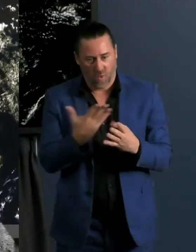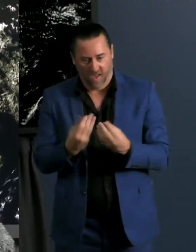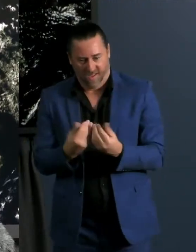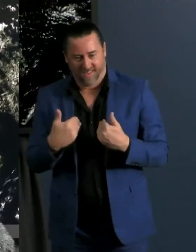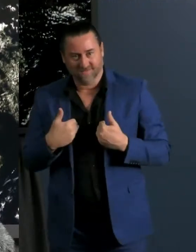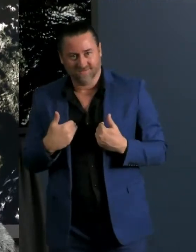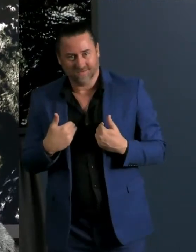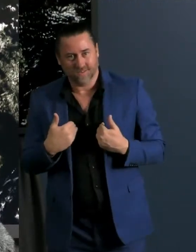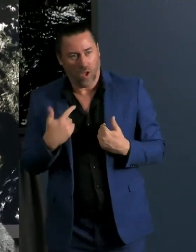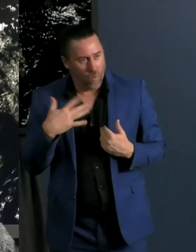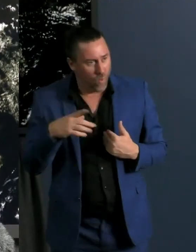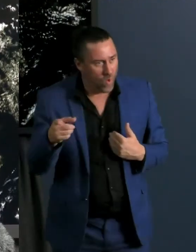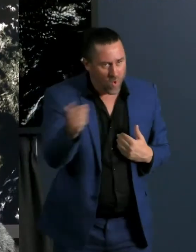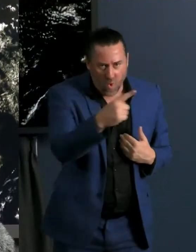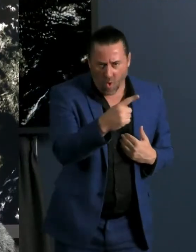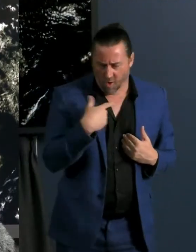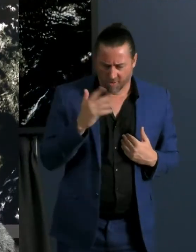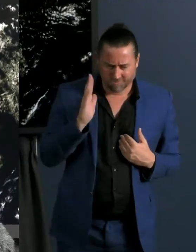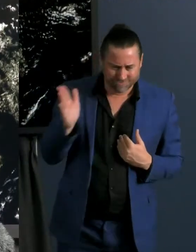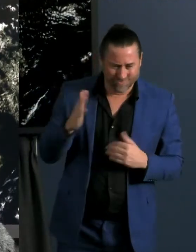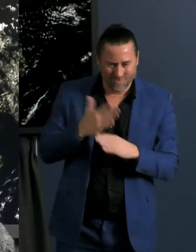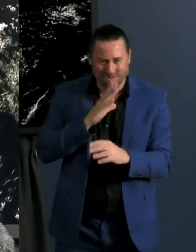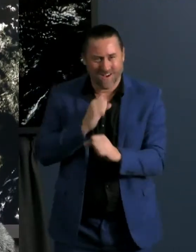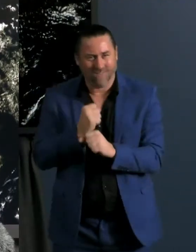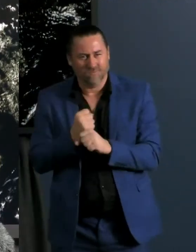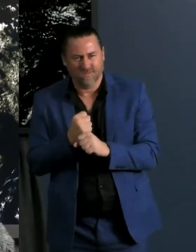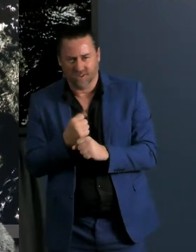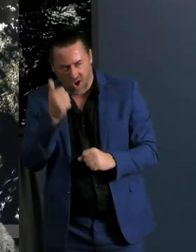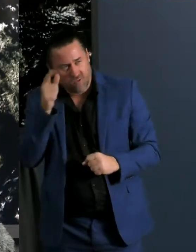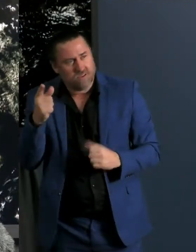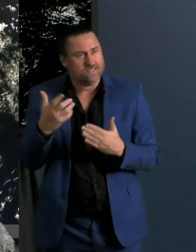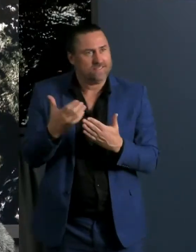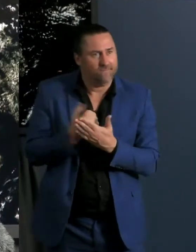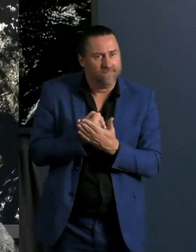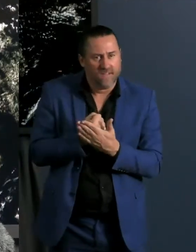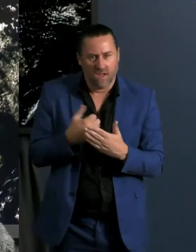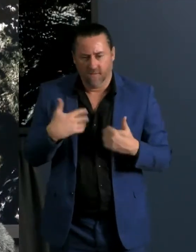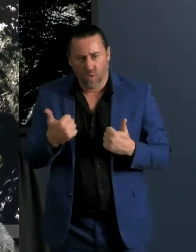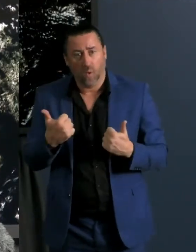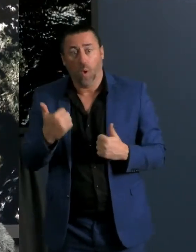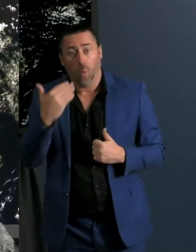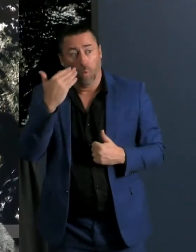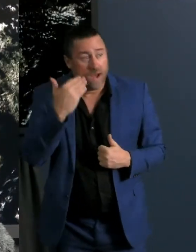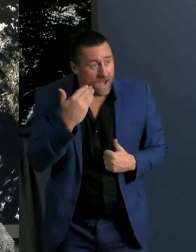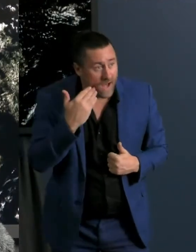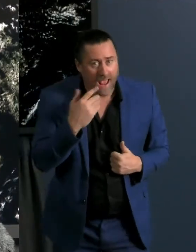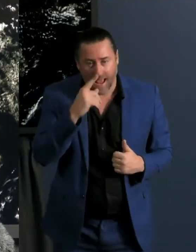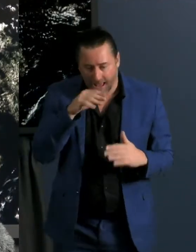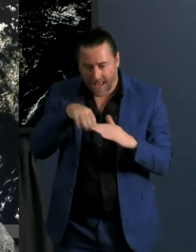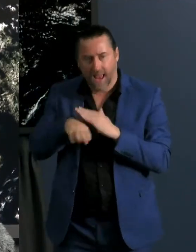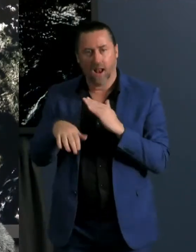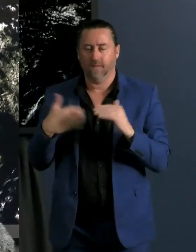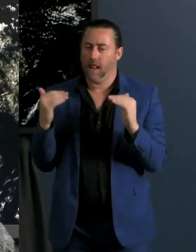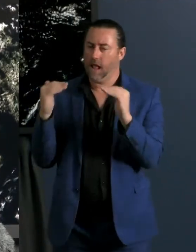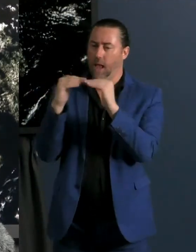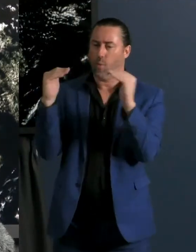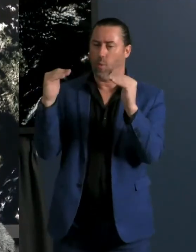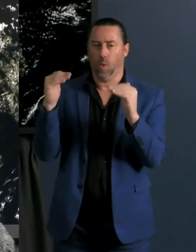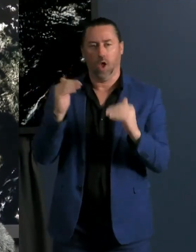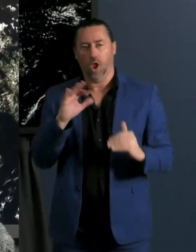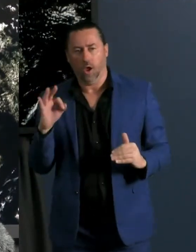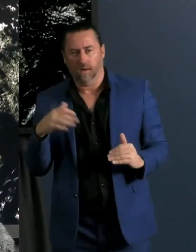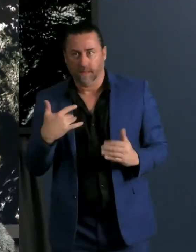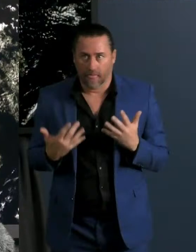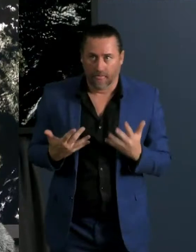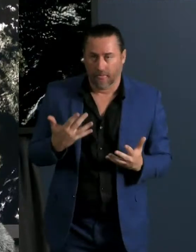be an employer where our workplaces are safe. We want to be an employer where women feel safe in our workplaces.